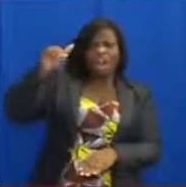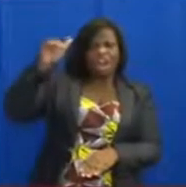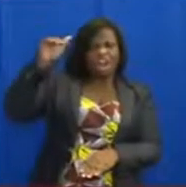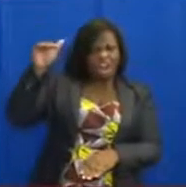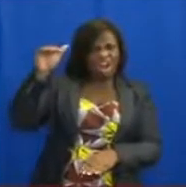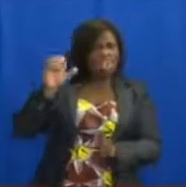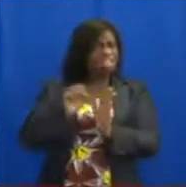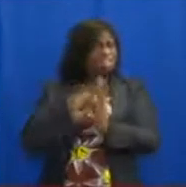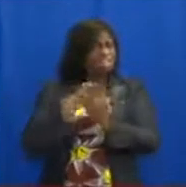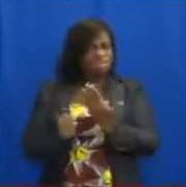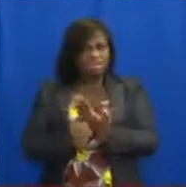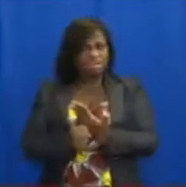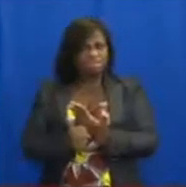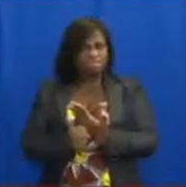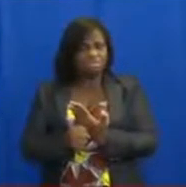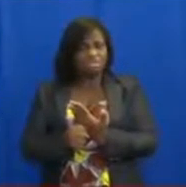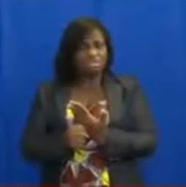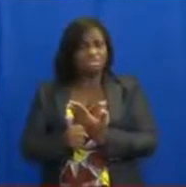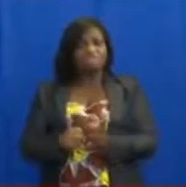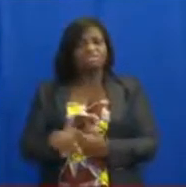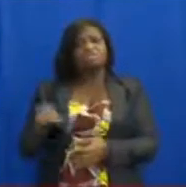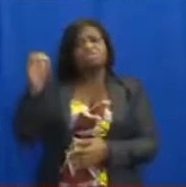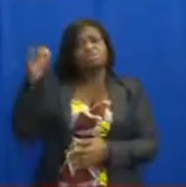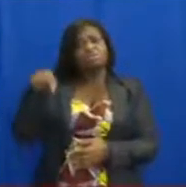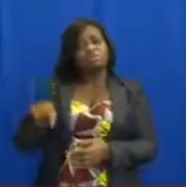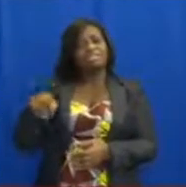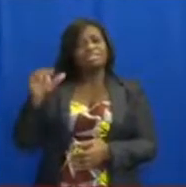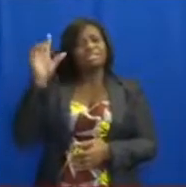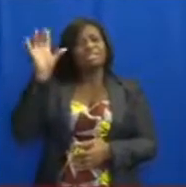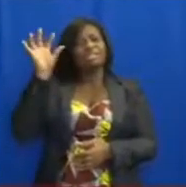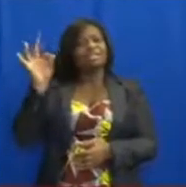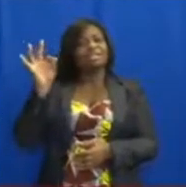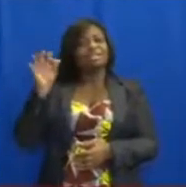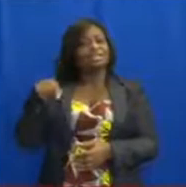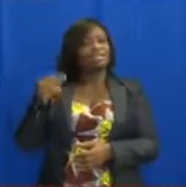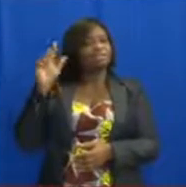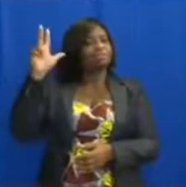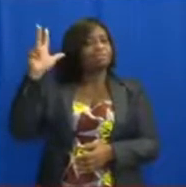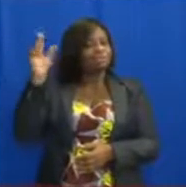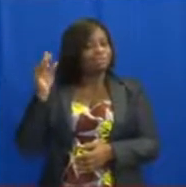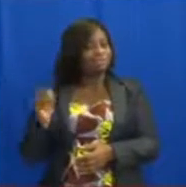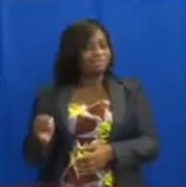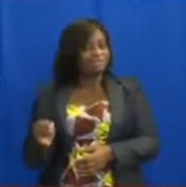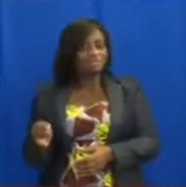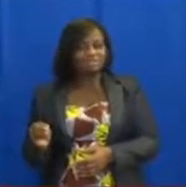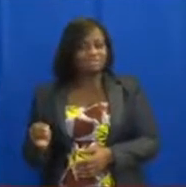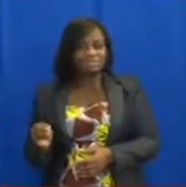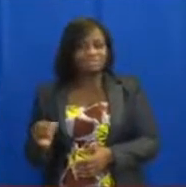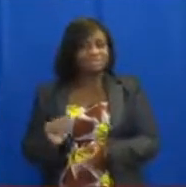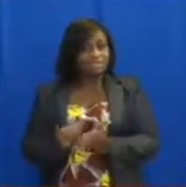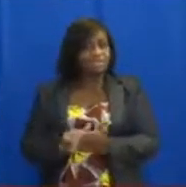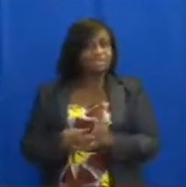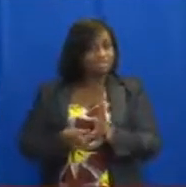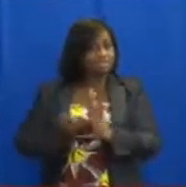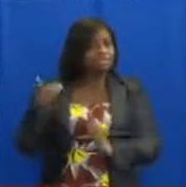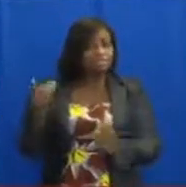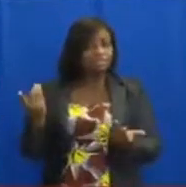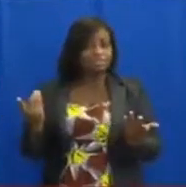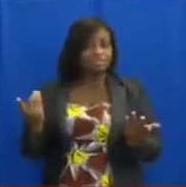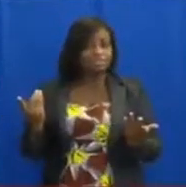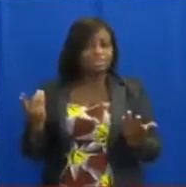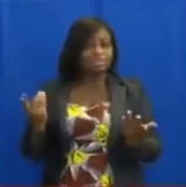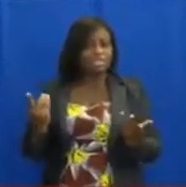0.26% in September to 0.93% in December. These